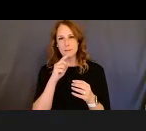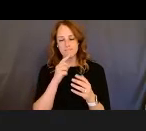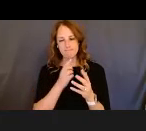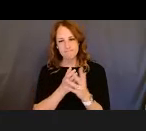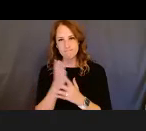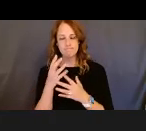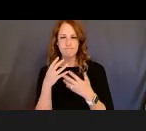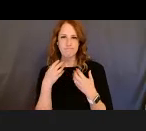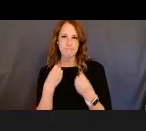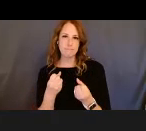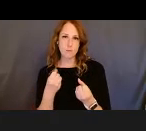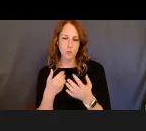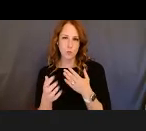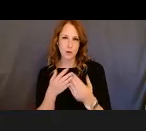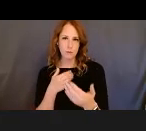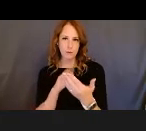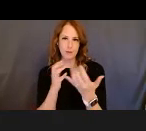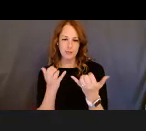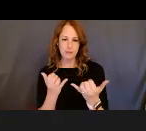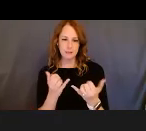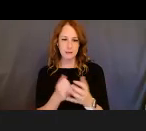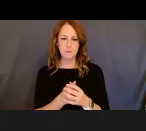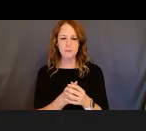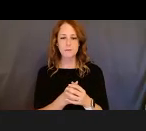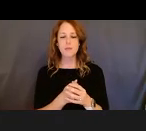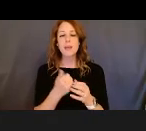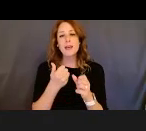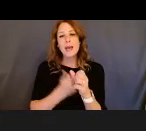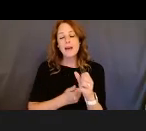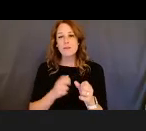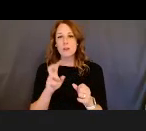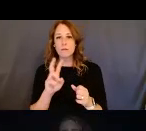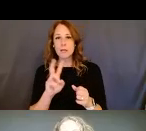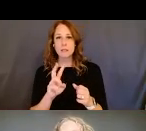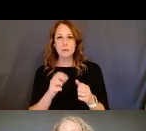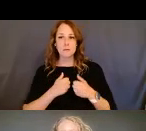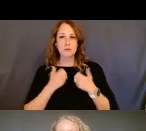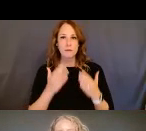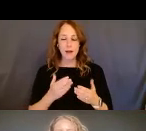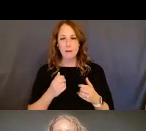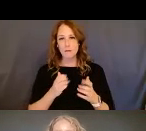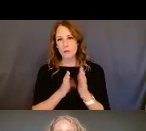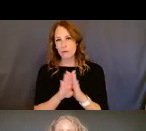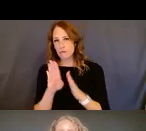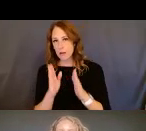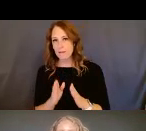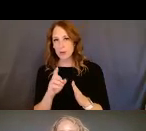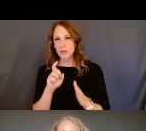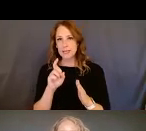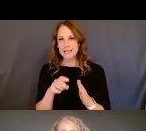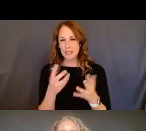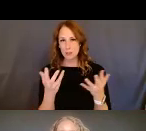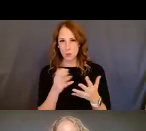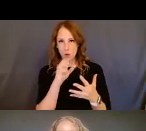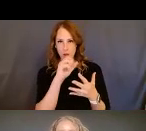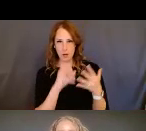facing. And so, every victim, survivor, or thriver of sexual assault needs the following